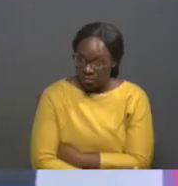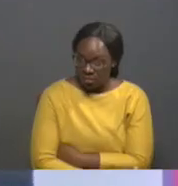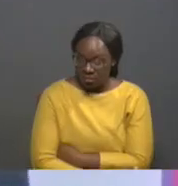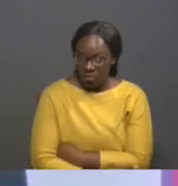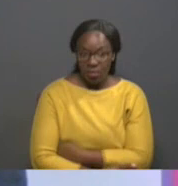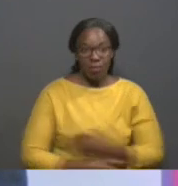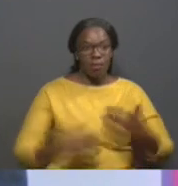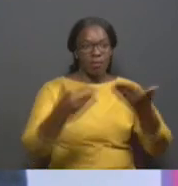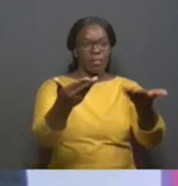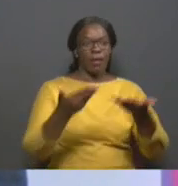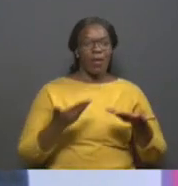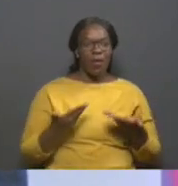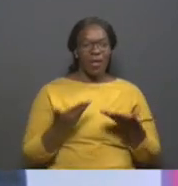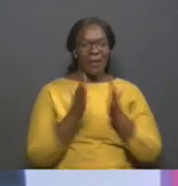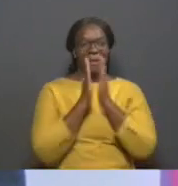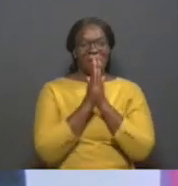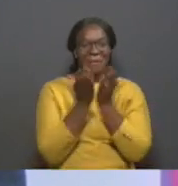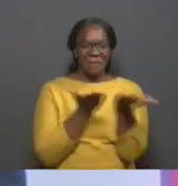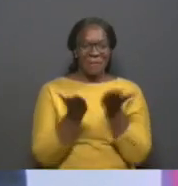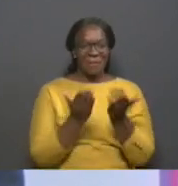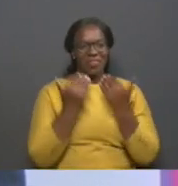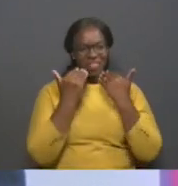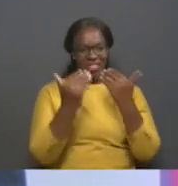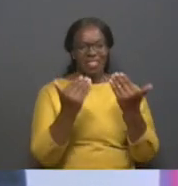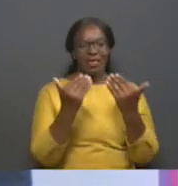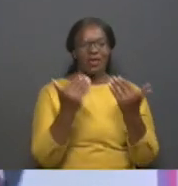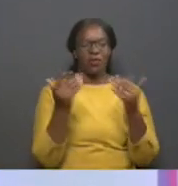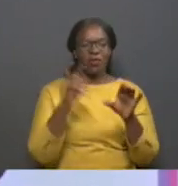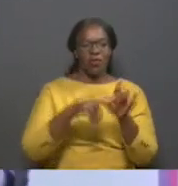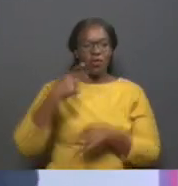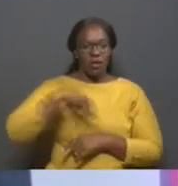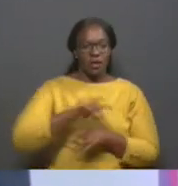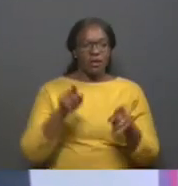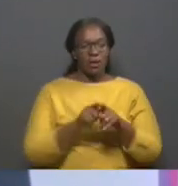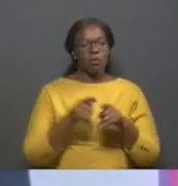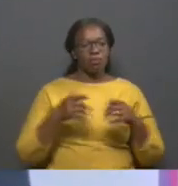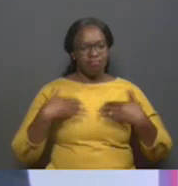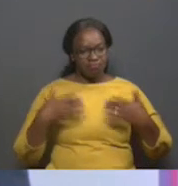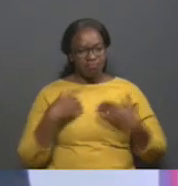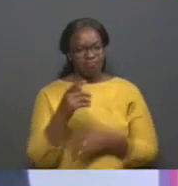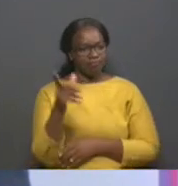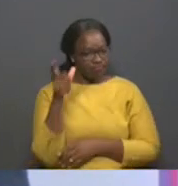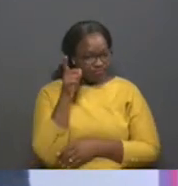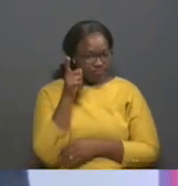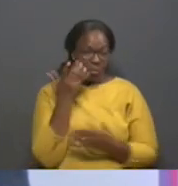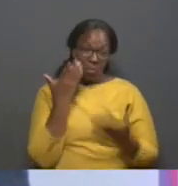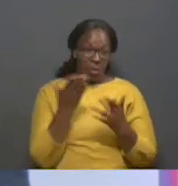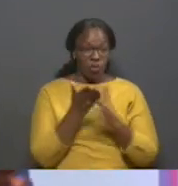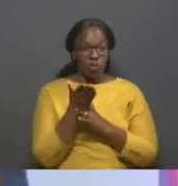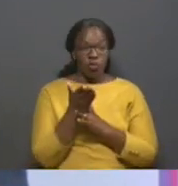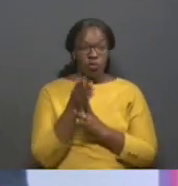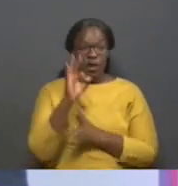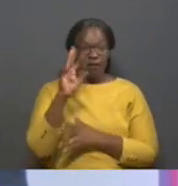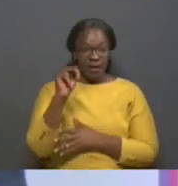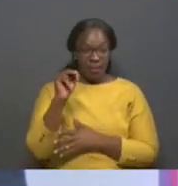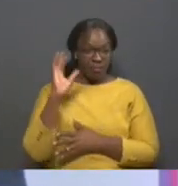Welcome to our midweek prayer service. We're glad that you tuned in. We're glad that you're listening. Perhaps you're listening via Hope FM, or